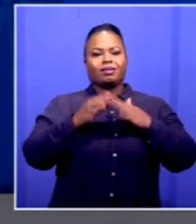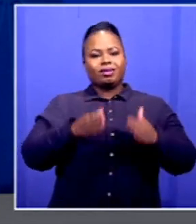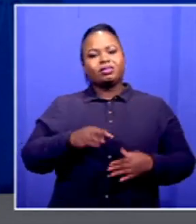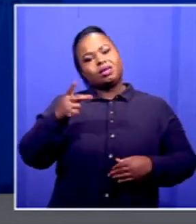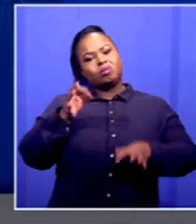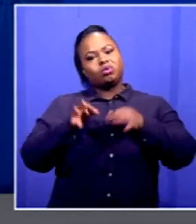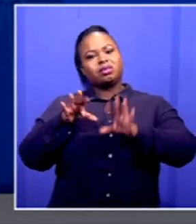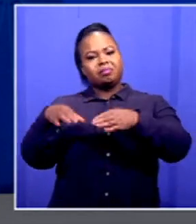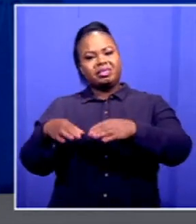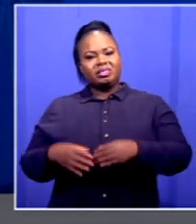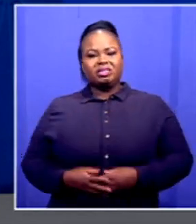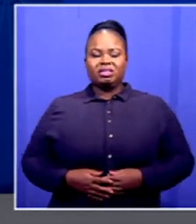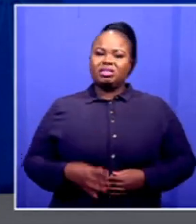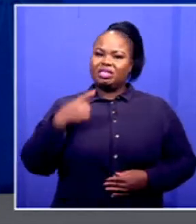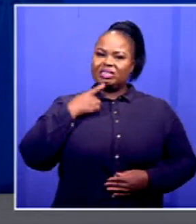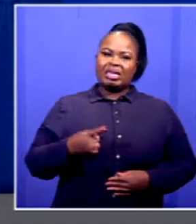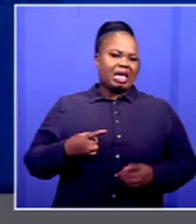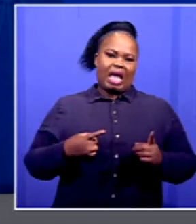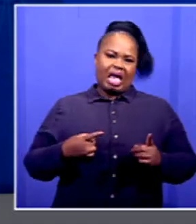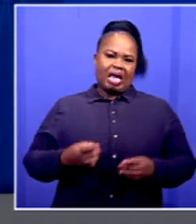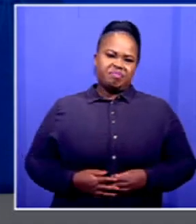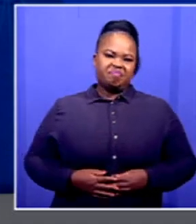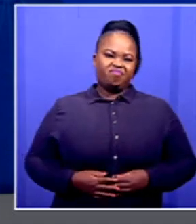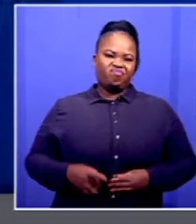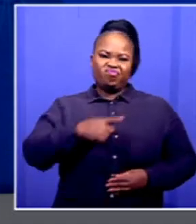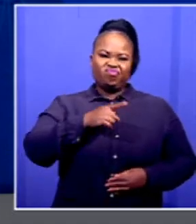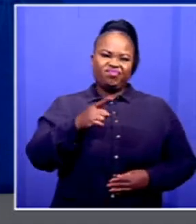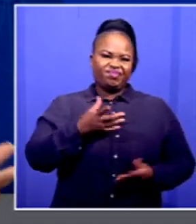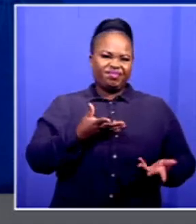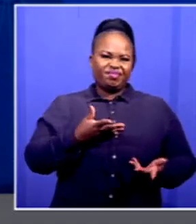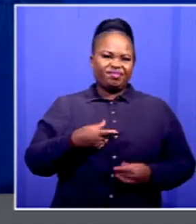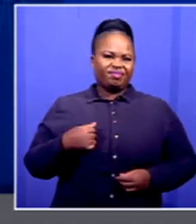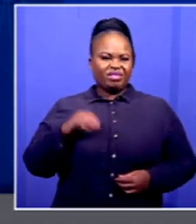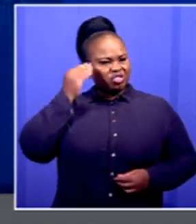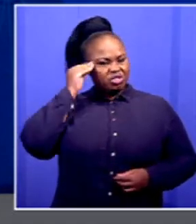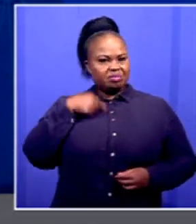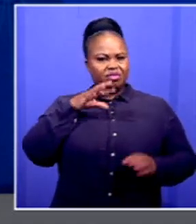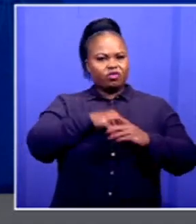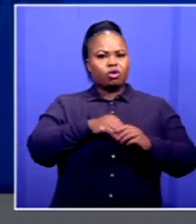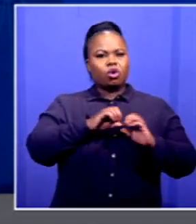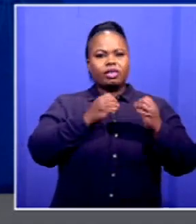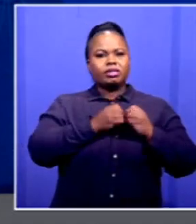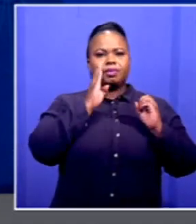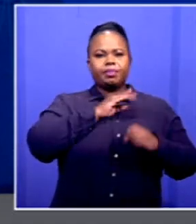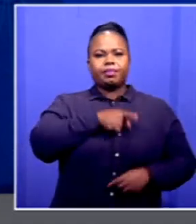other political parties are basically saying that they're a non-entity.